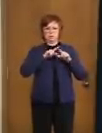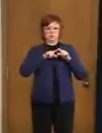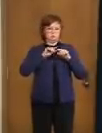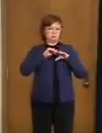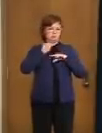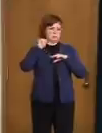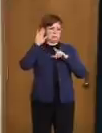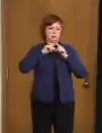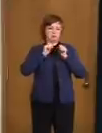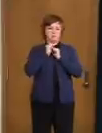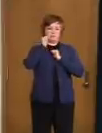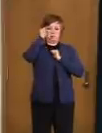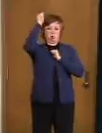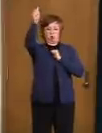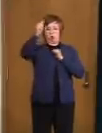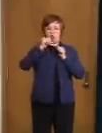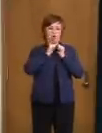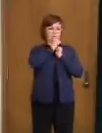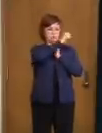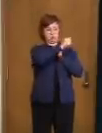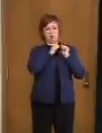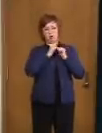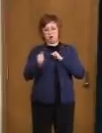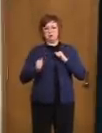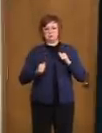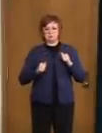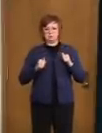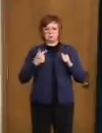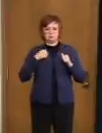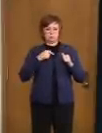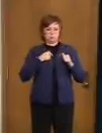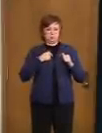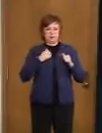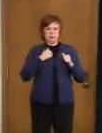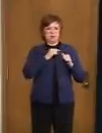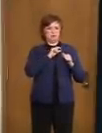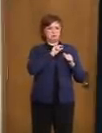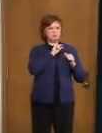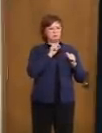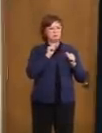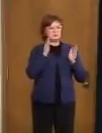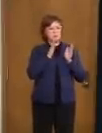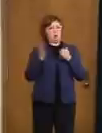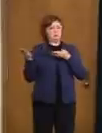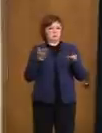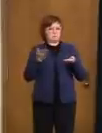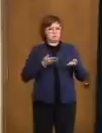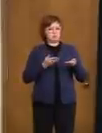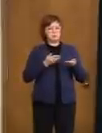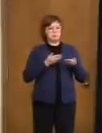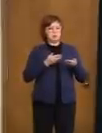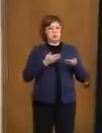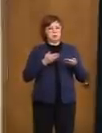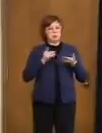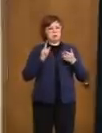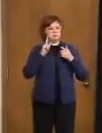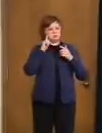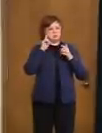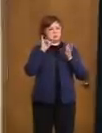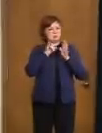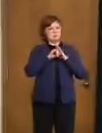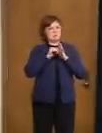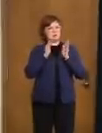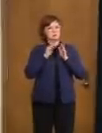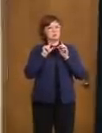aren't delivering thousands of vaccines each and every day, we're able to focus our efforts in these more rural and remote locations. And now we